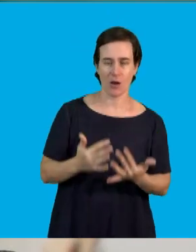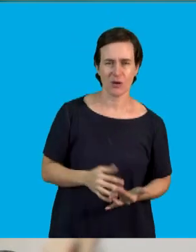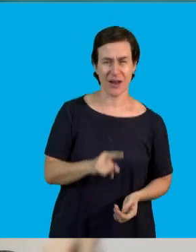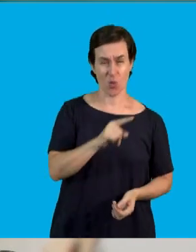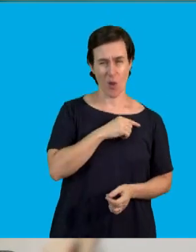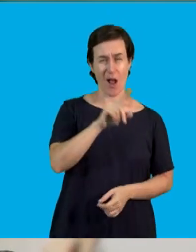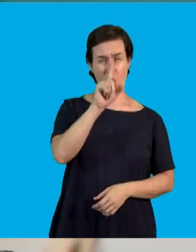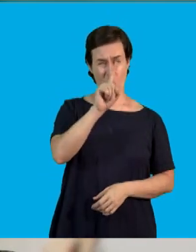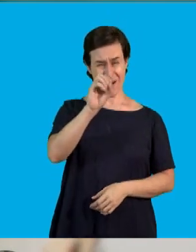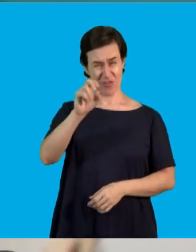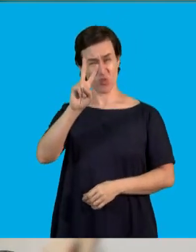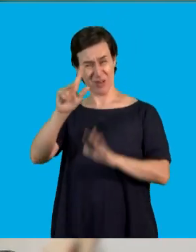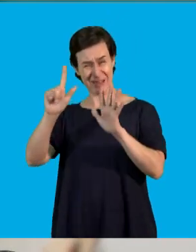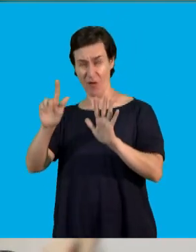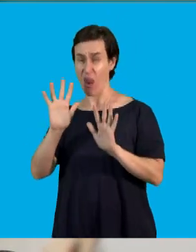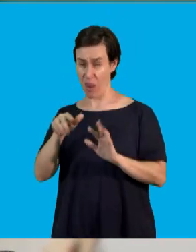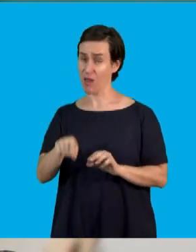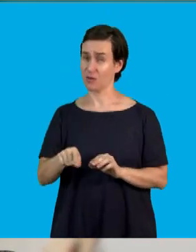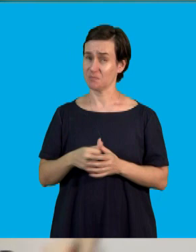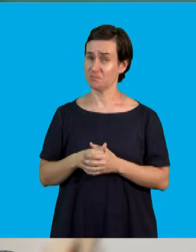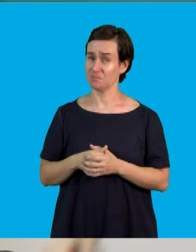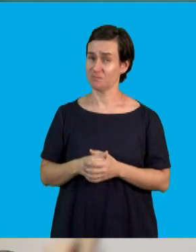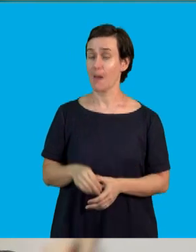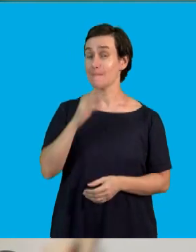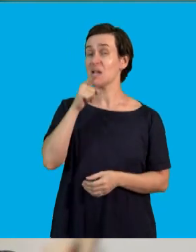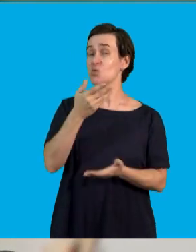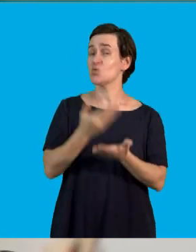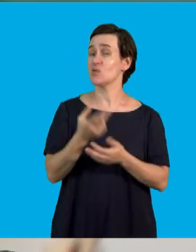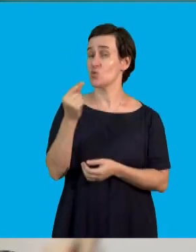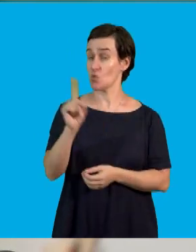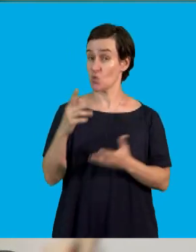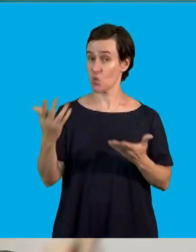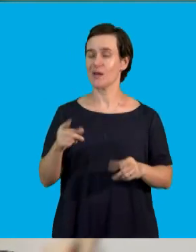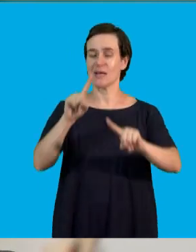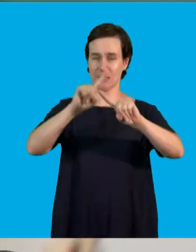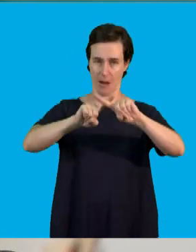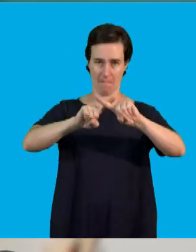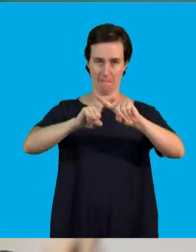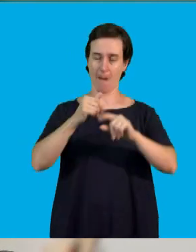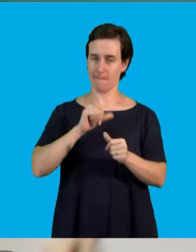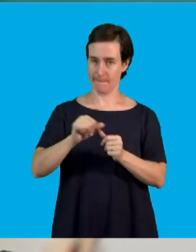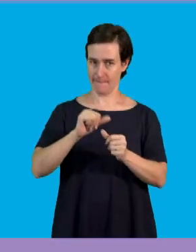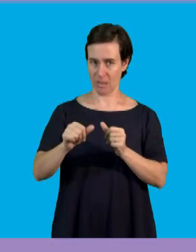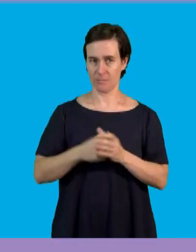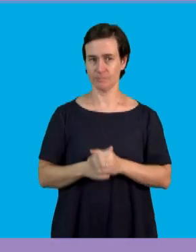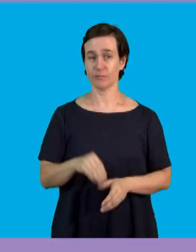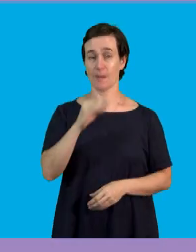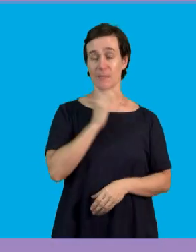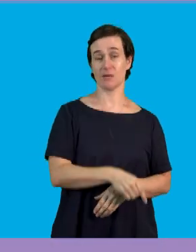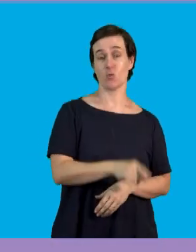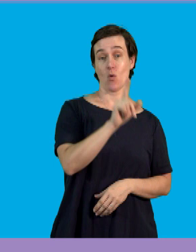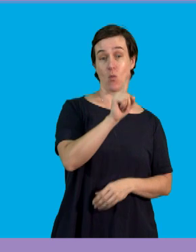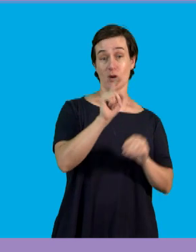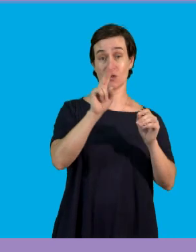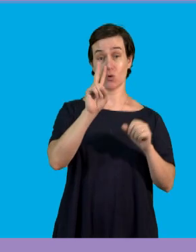have 127 loaves. So what you can do is to do multiplication. So